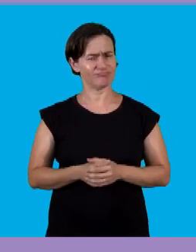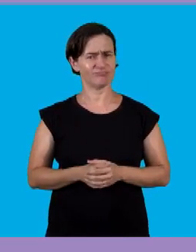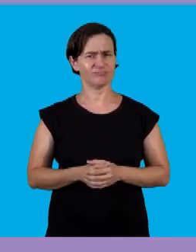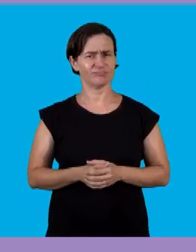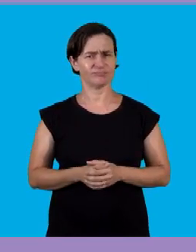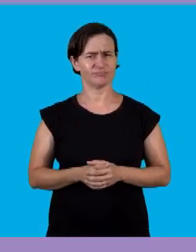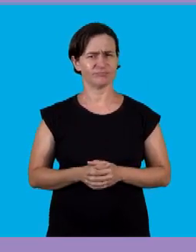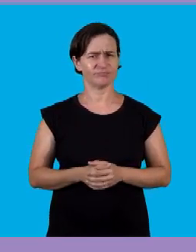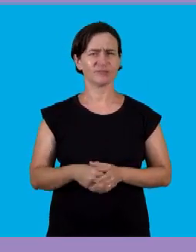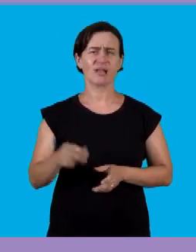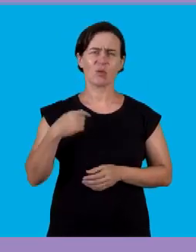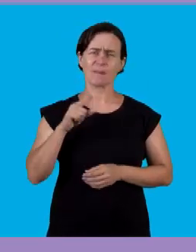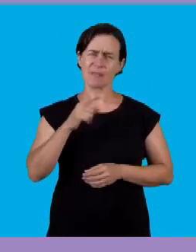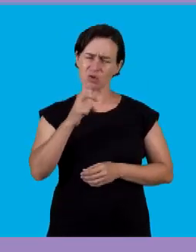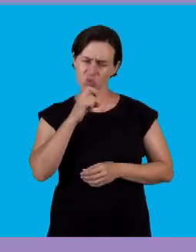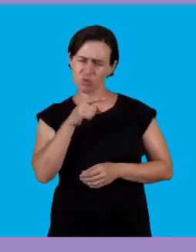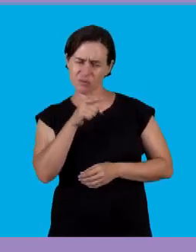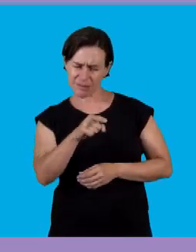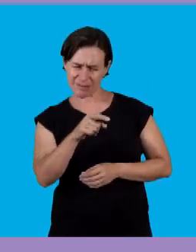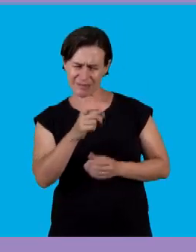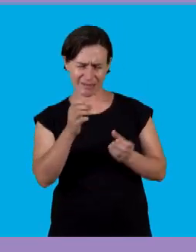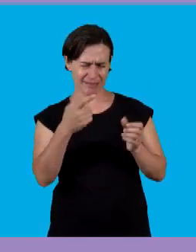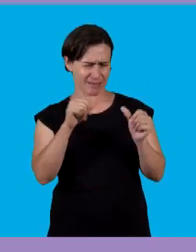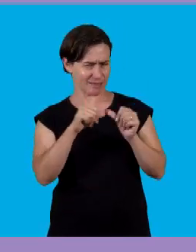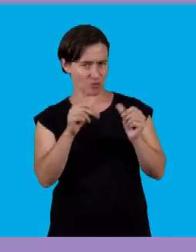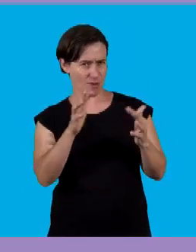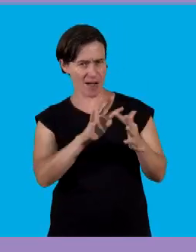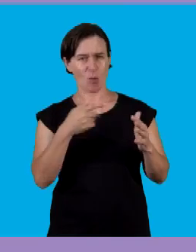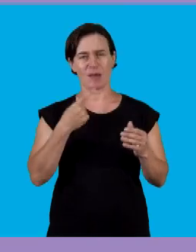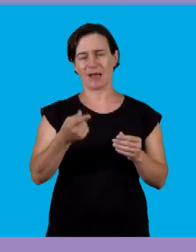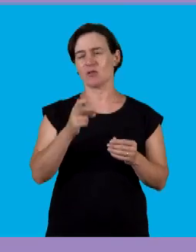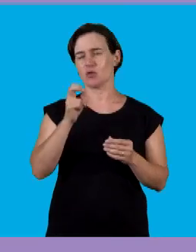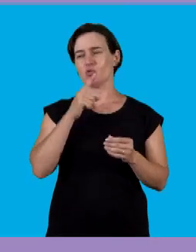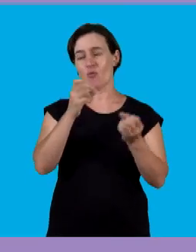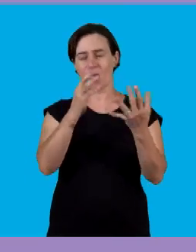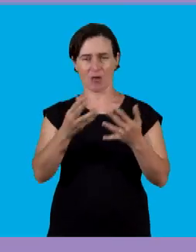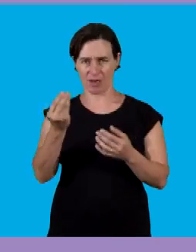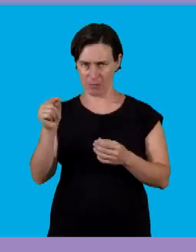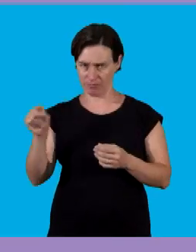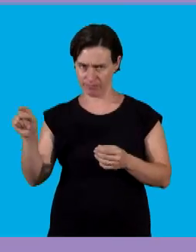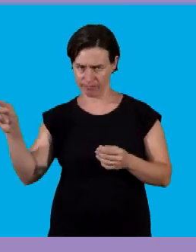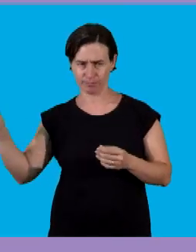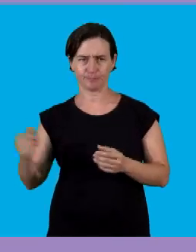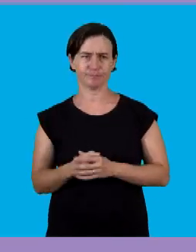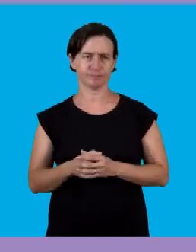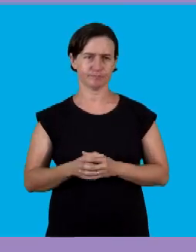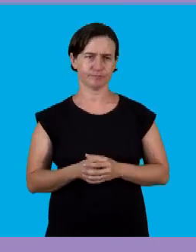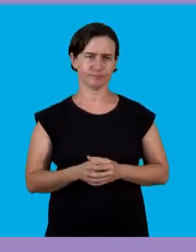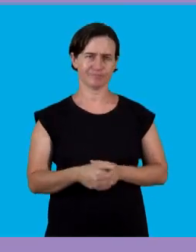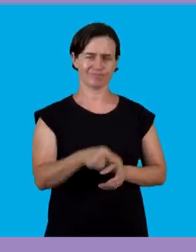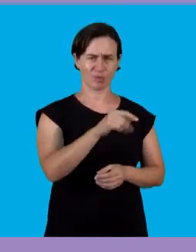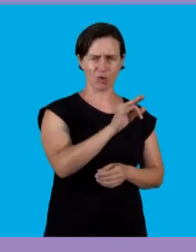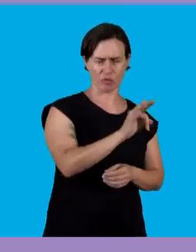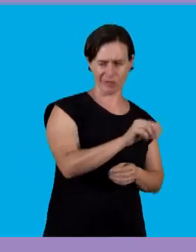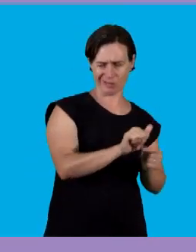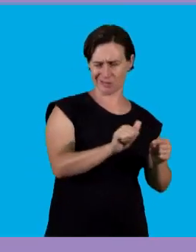the next terms, or to fill out the other output values here. We can see that from the